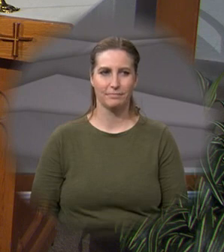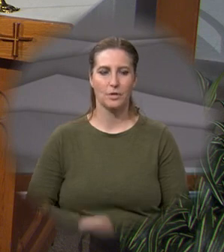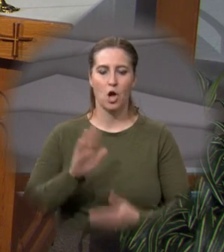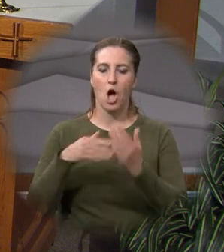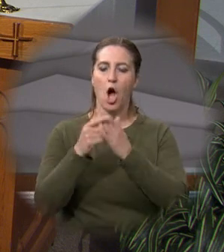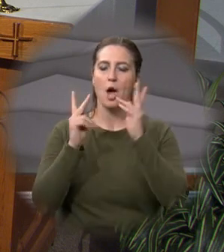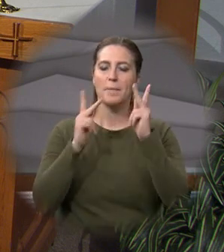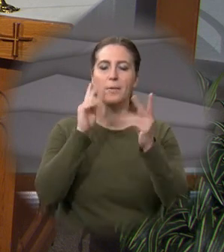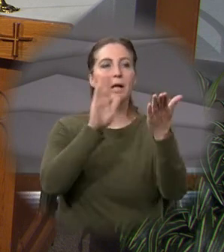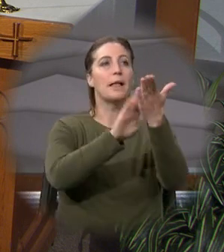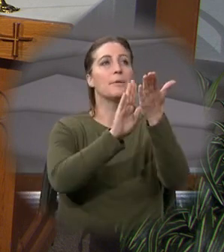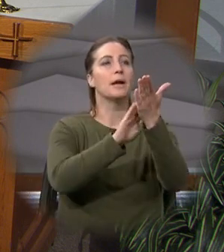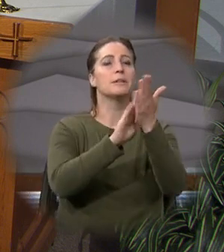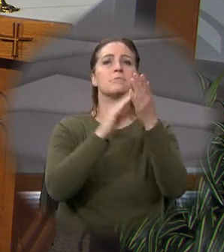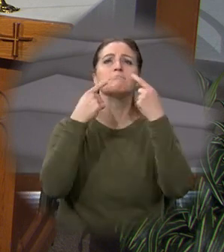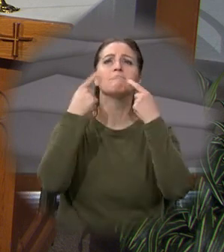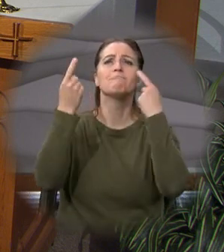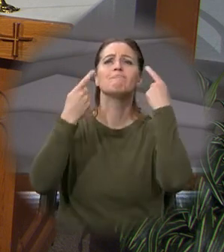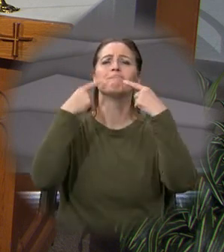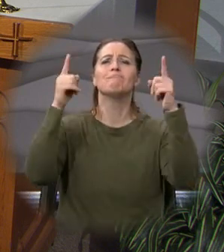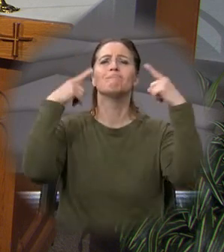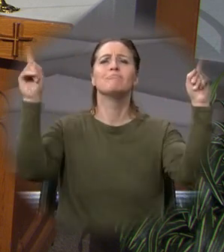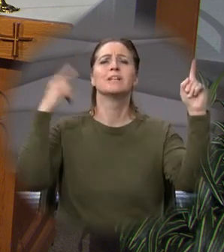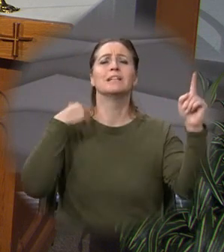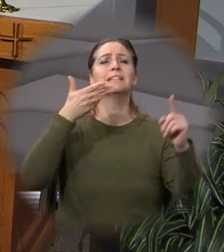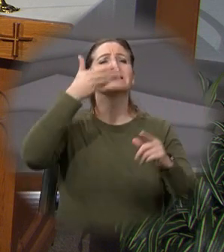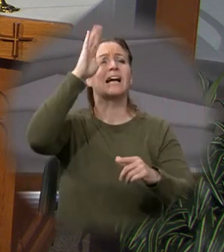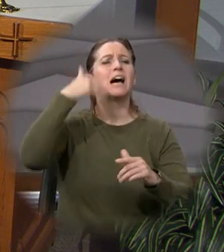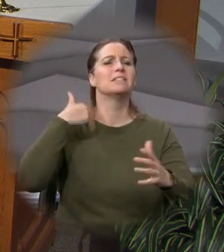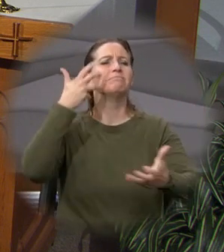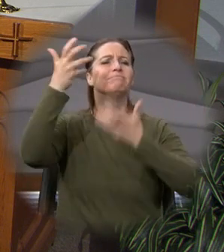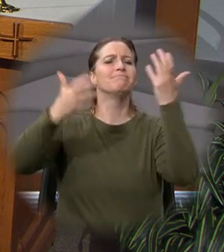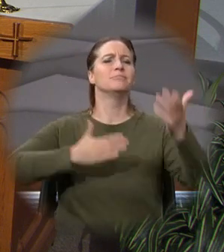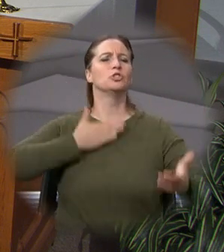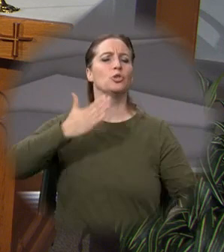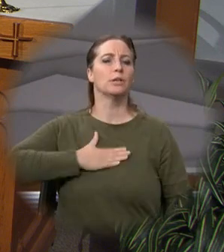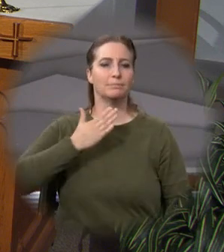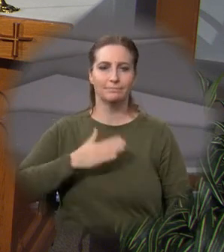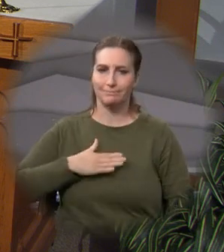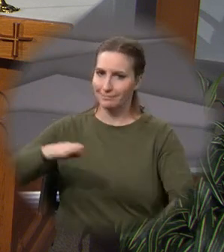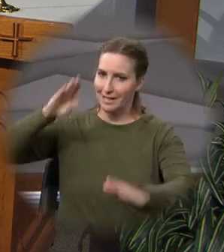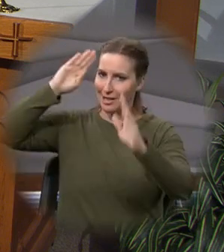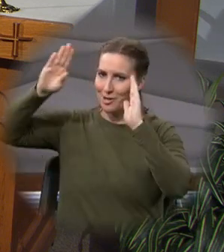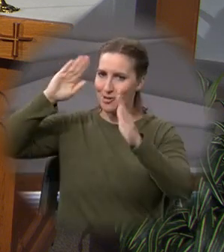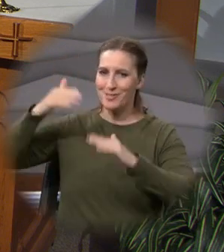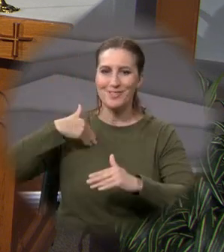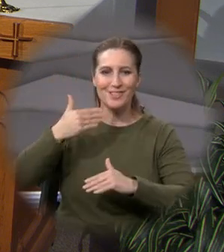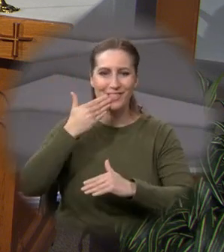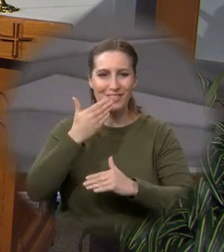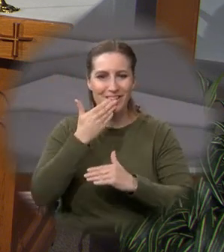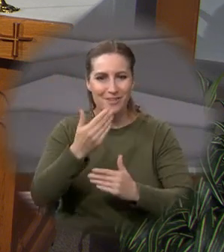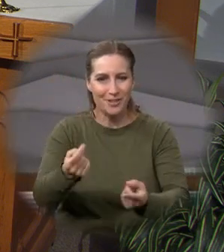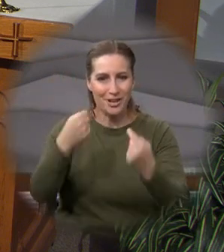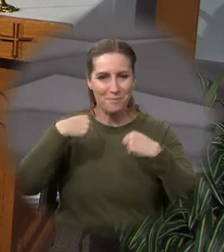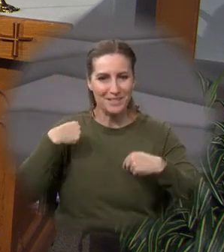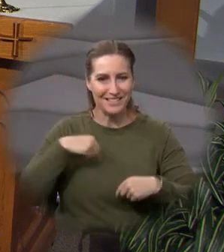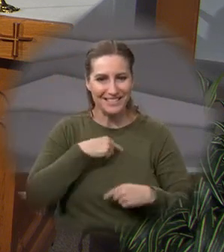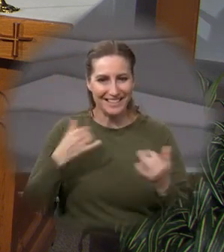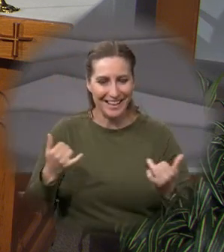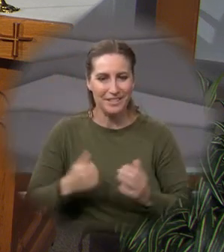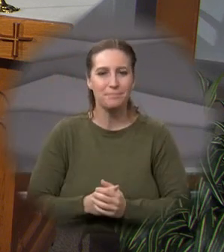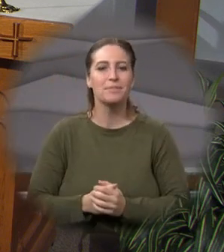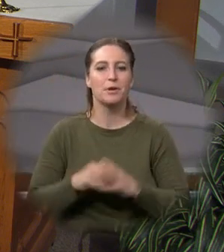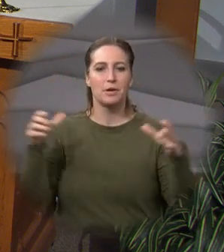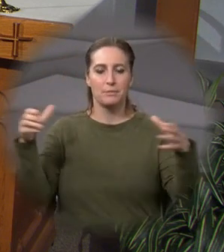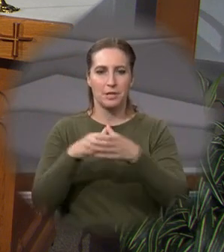Clap your hands. Cry to God with shouts of joy. Hello. Thank you for joining us. When we come